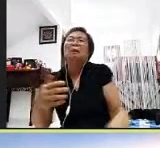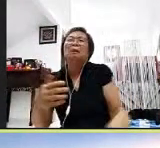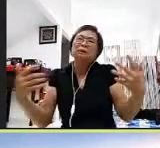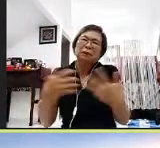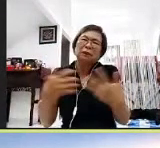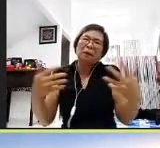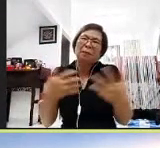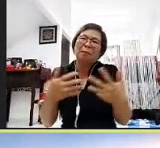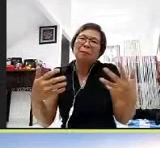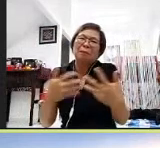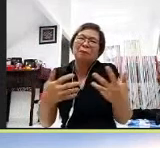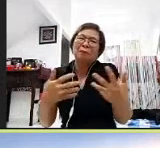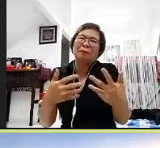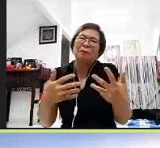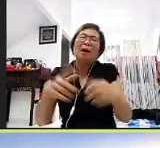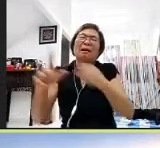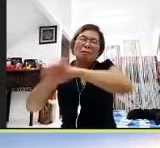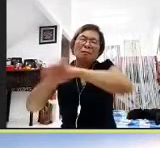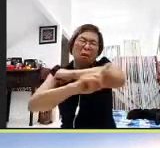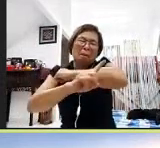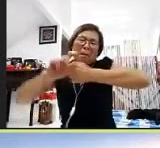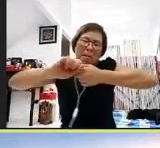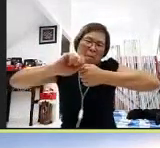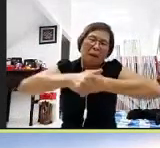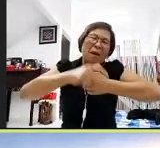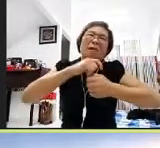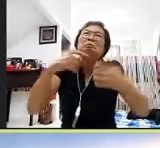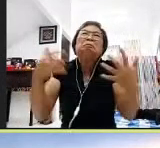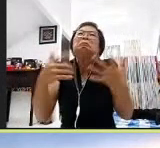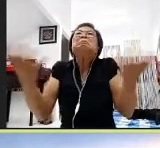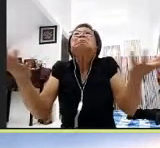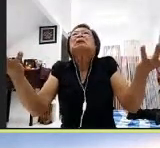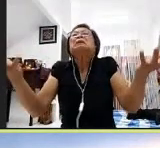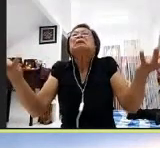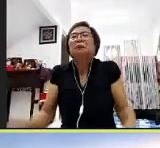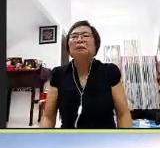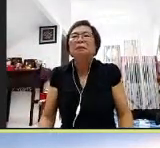of someone. Okay, thank you very much. So,